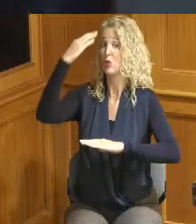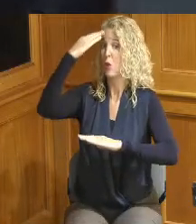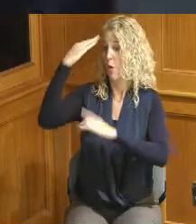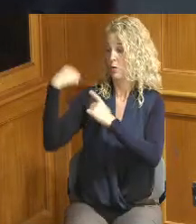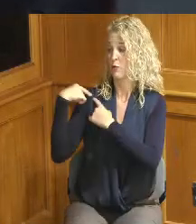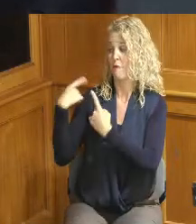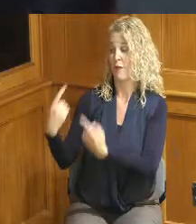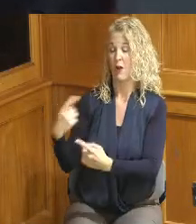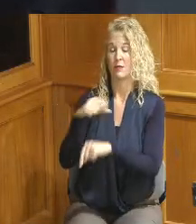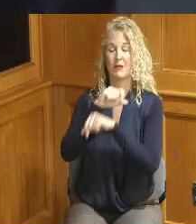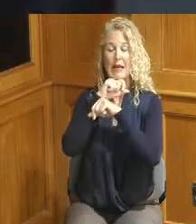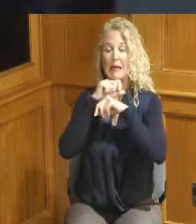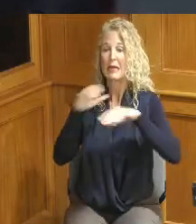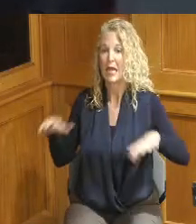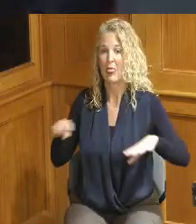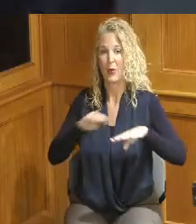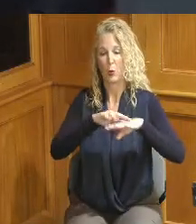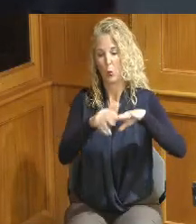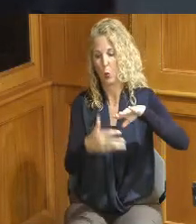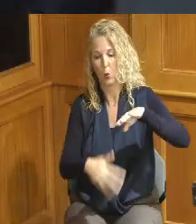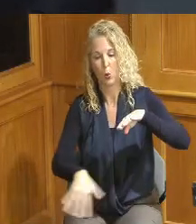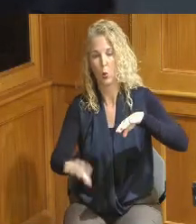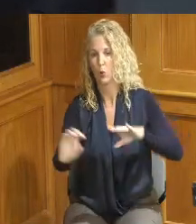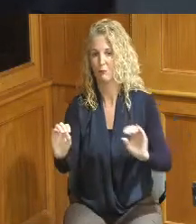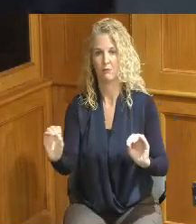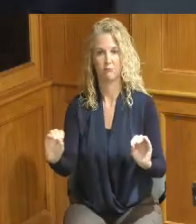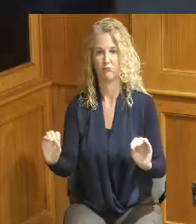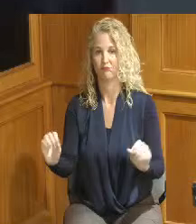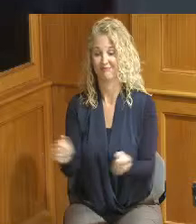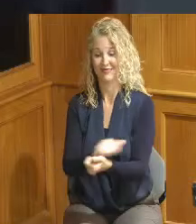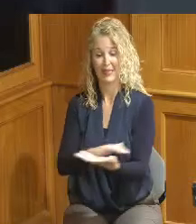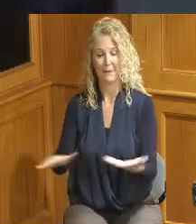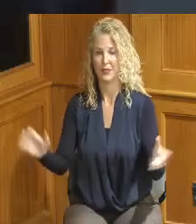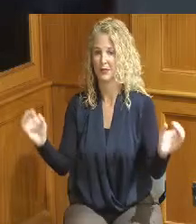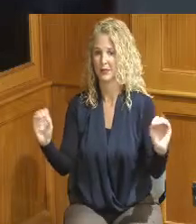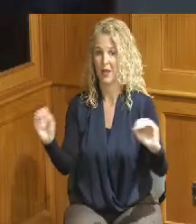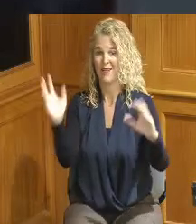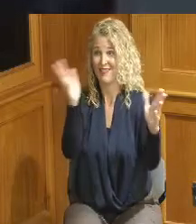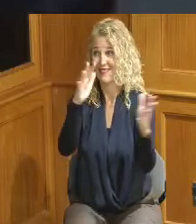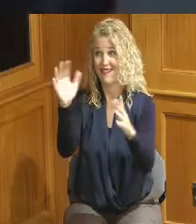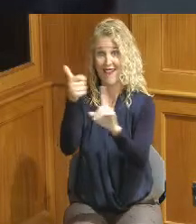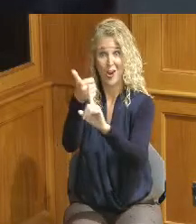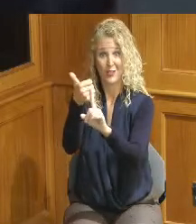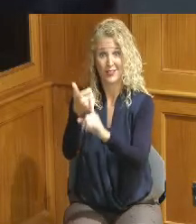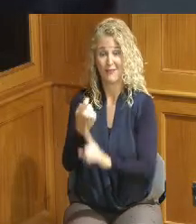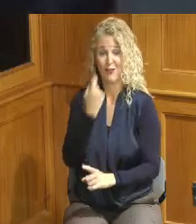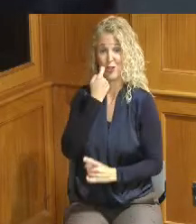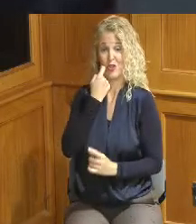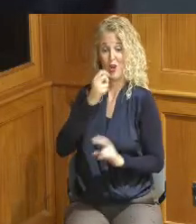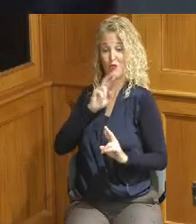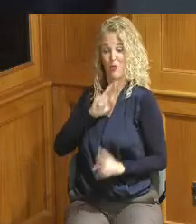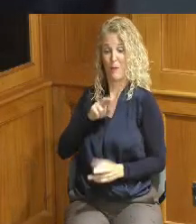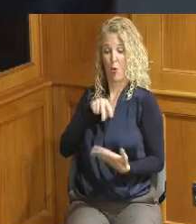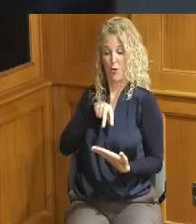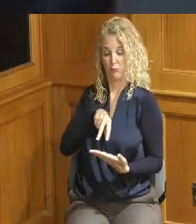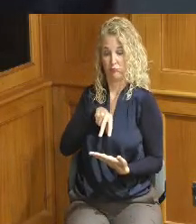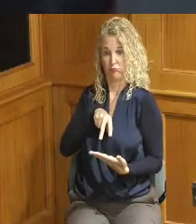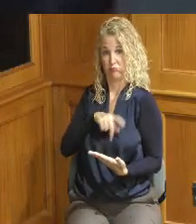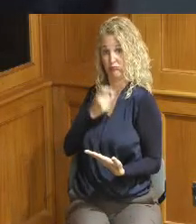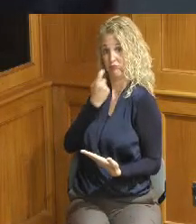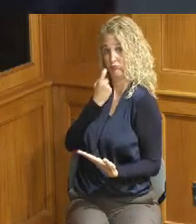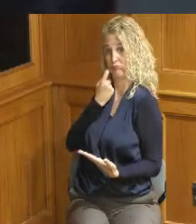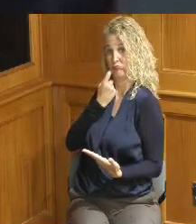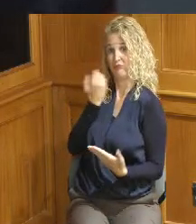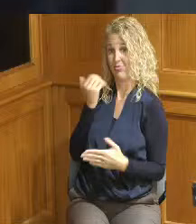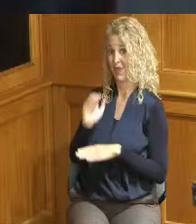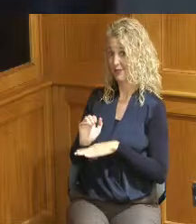been no contamination to the ground, and there's no damage in the air. I just got a report here a few minutes ago that showed